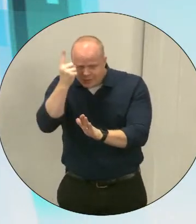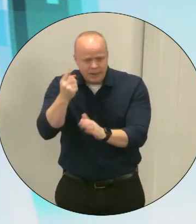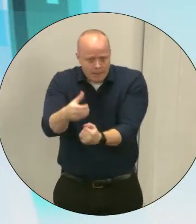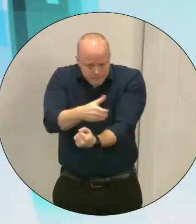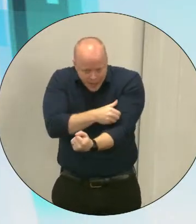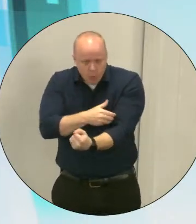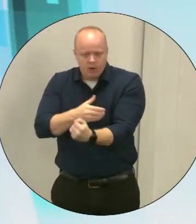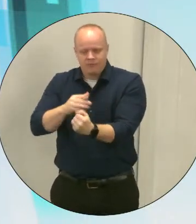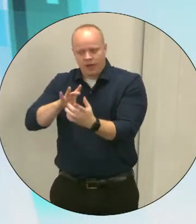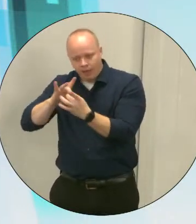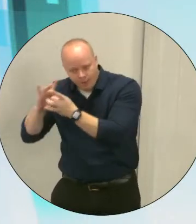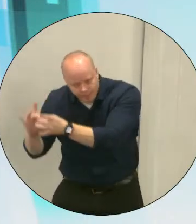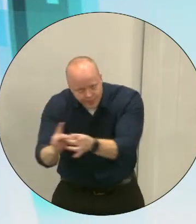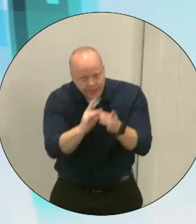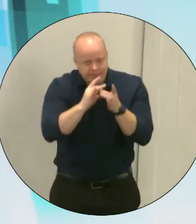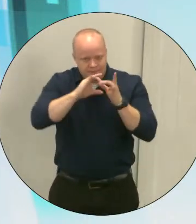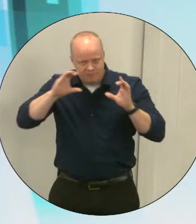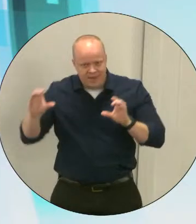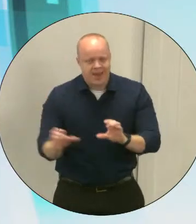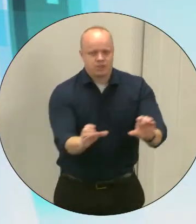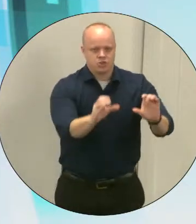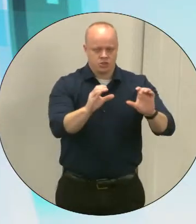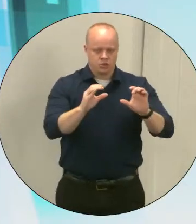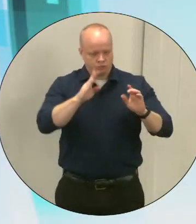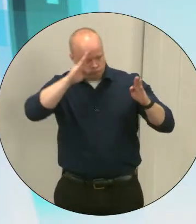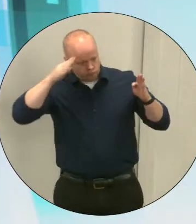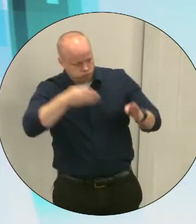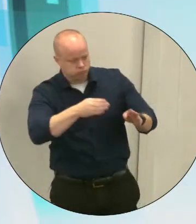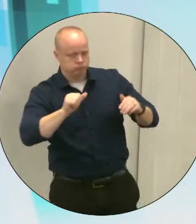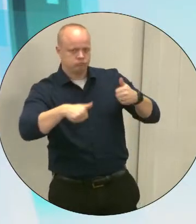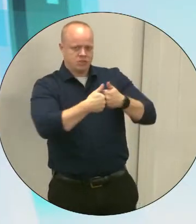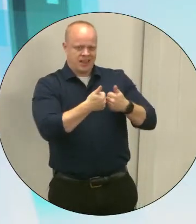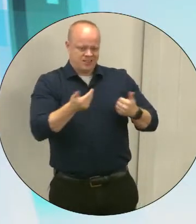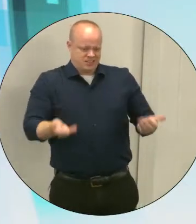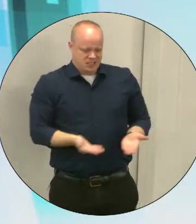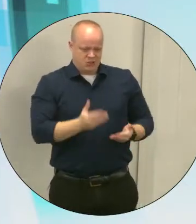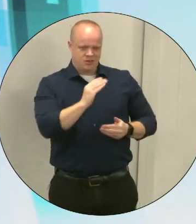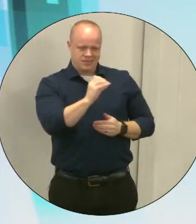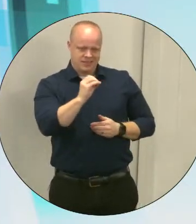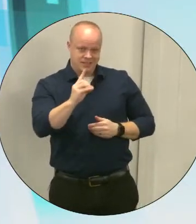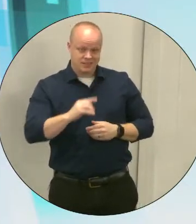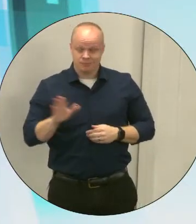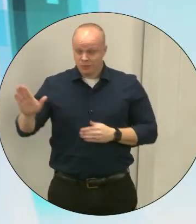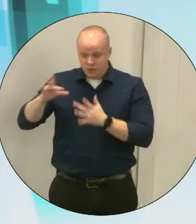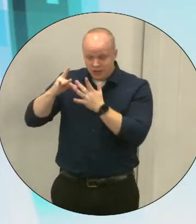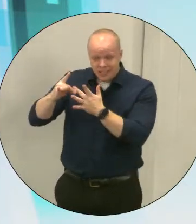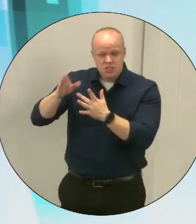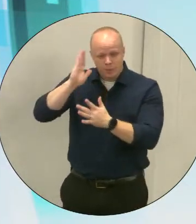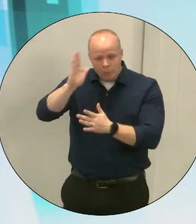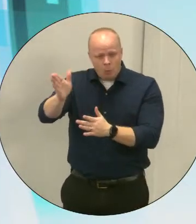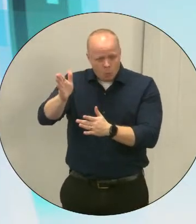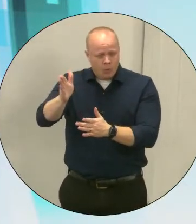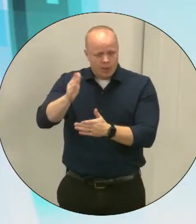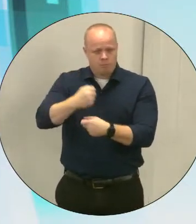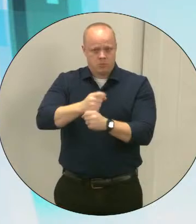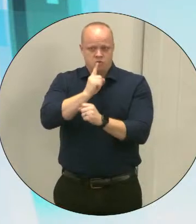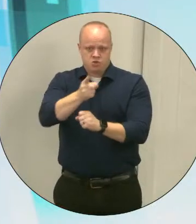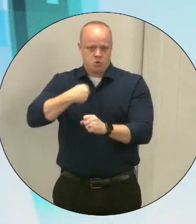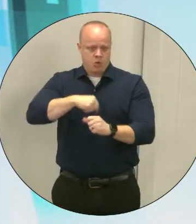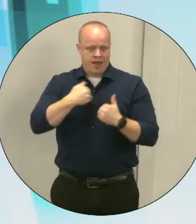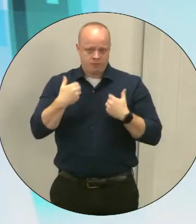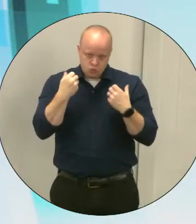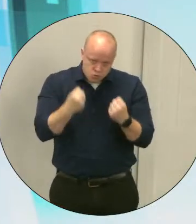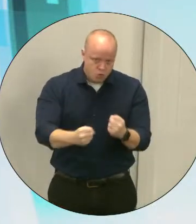of collective action in addressing the challenges facing CCSD. Her leadership will be instrumental in ensuring strong,